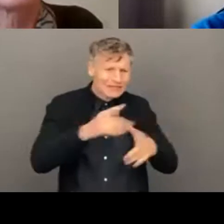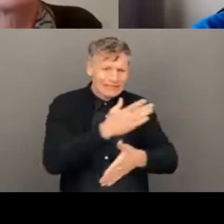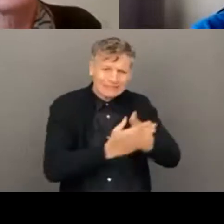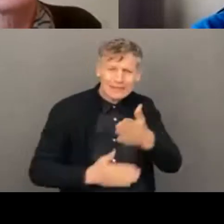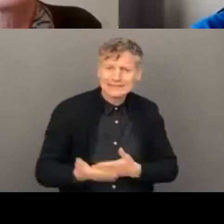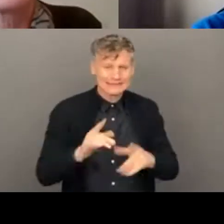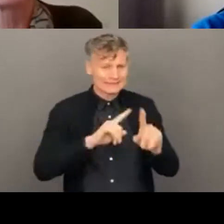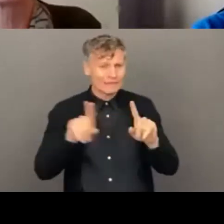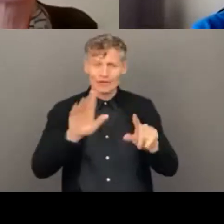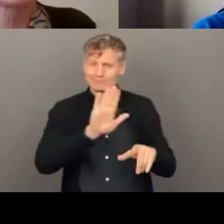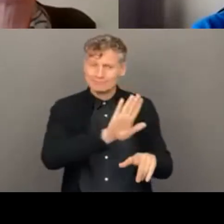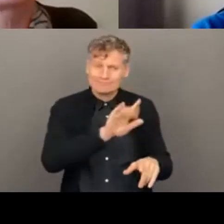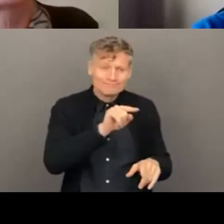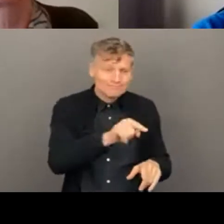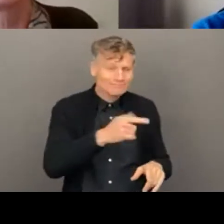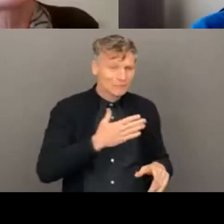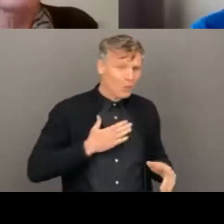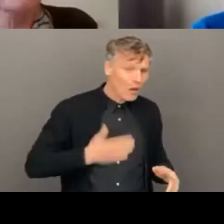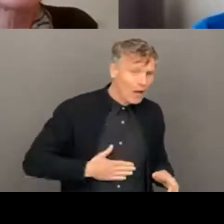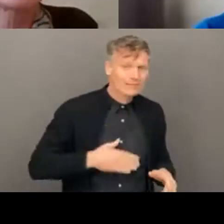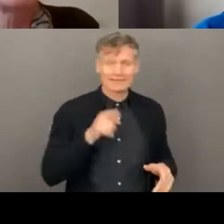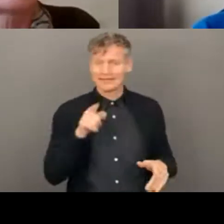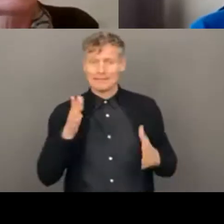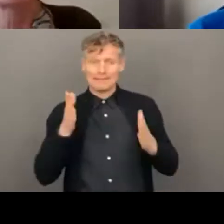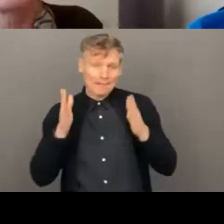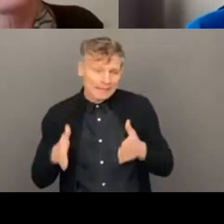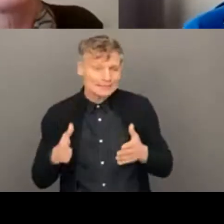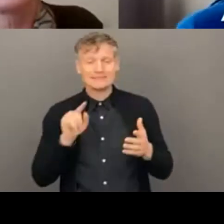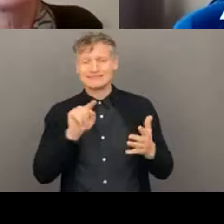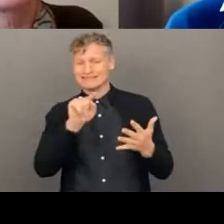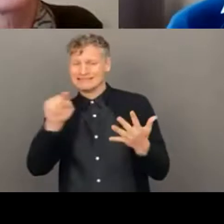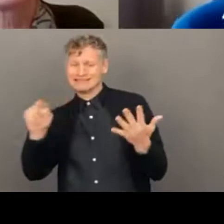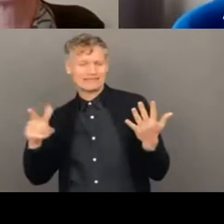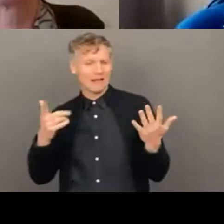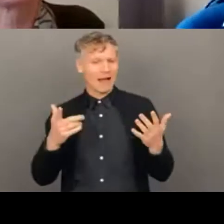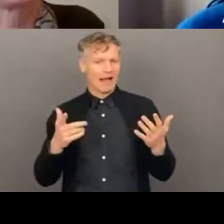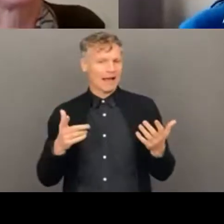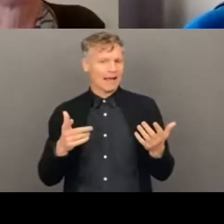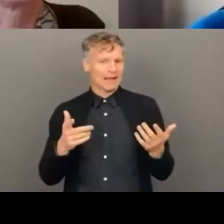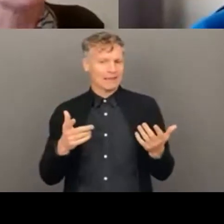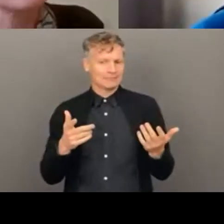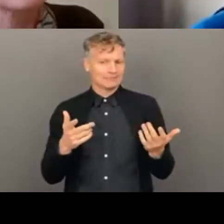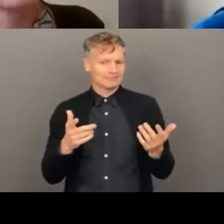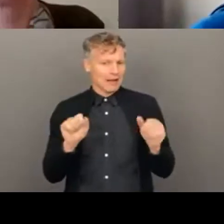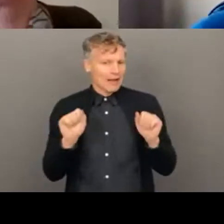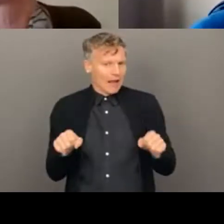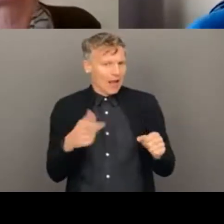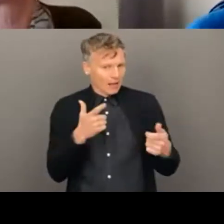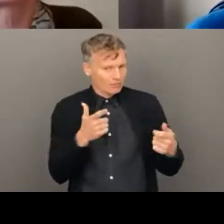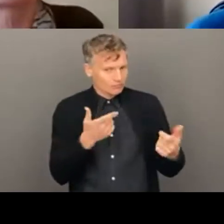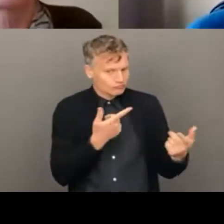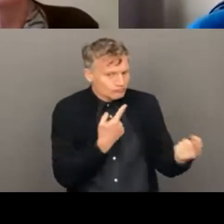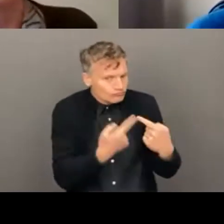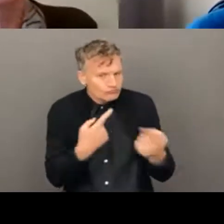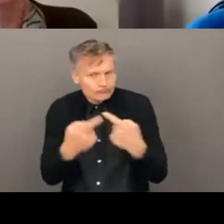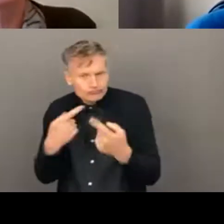with disabilities. So they can be really addressed and accommodated. So an organization as well as